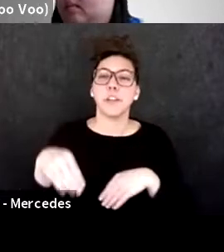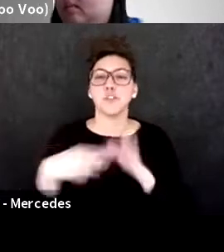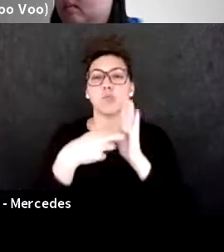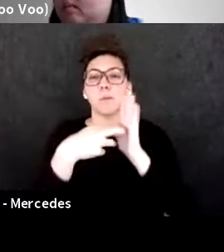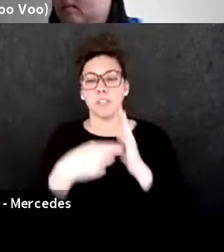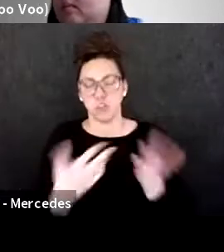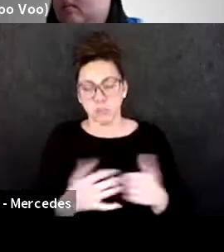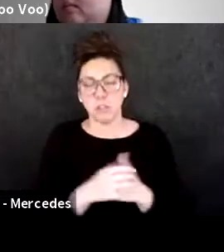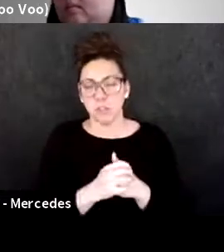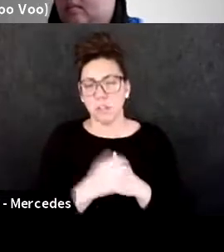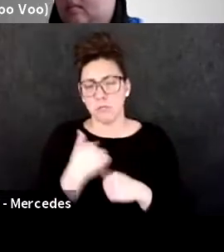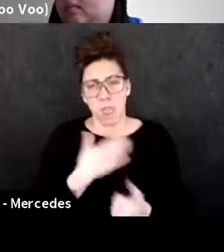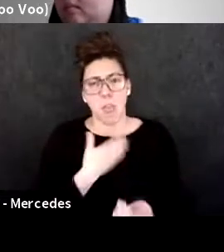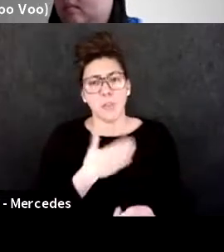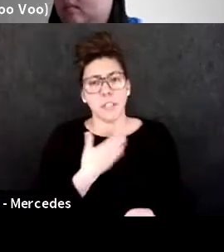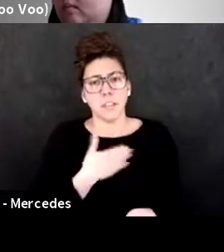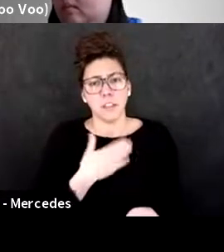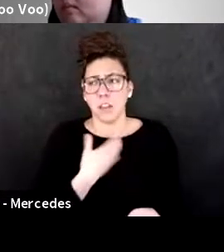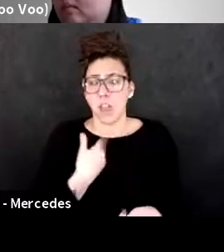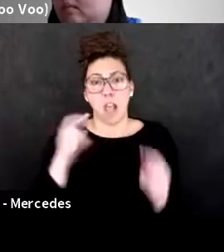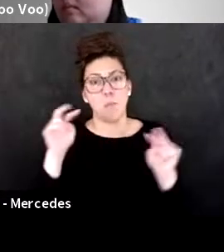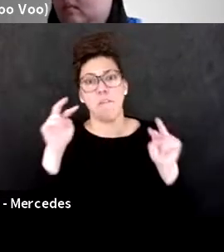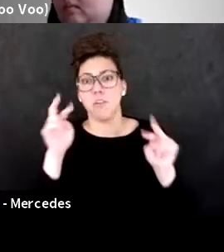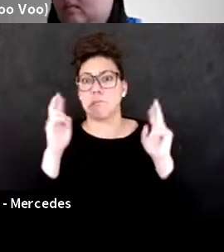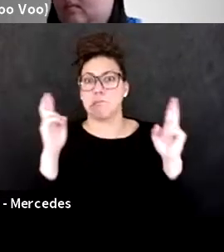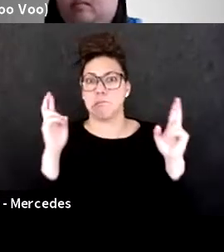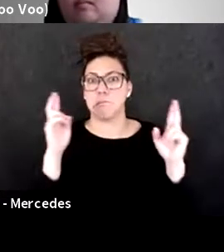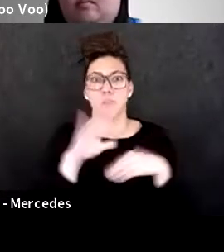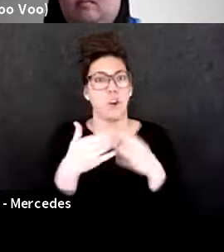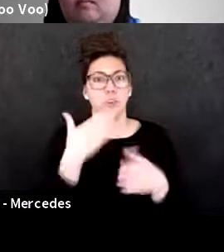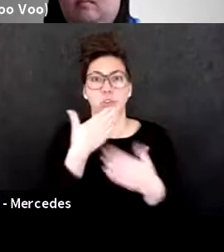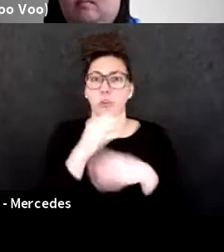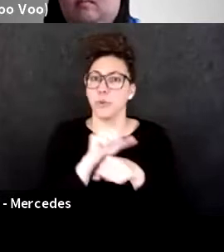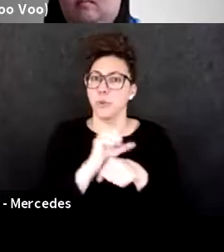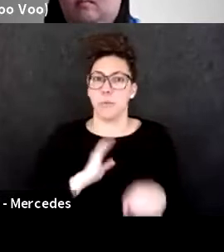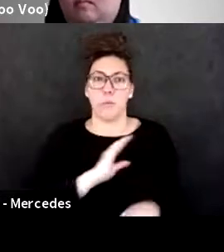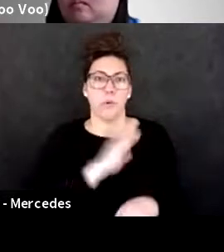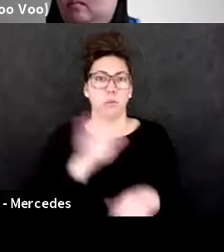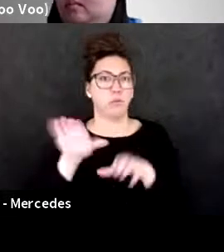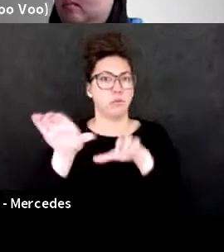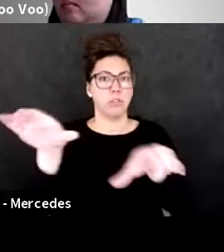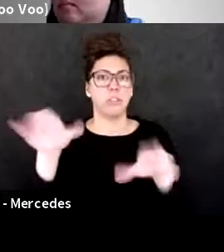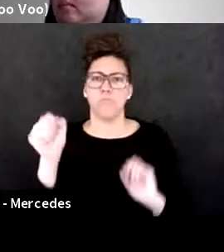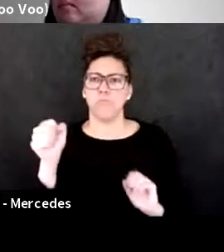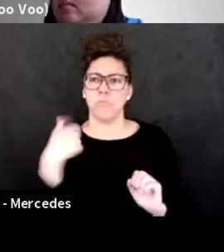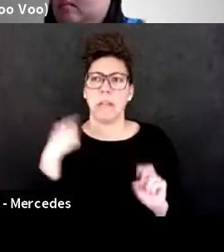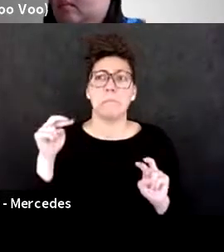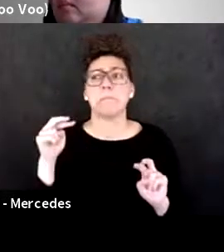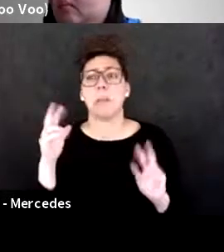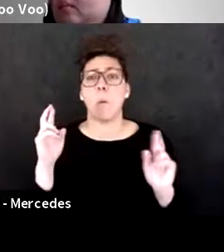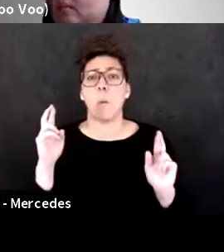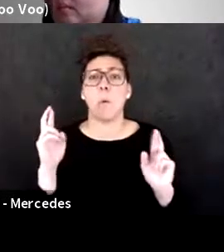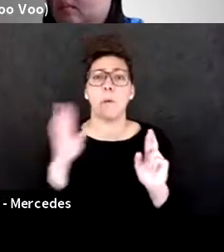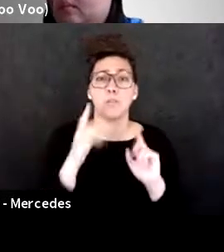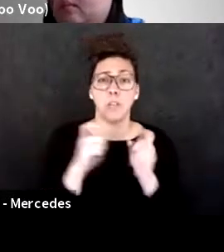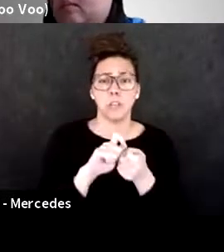I'm glad and I'm hopeful about all the good work that the board is doing. But just something for those of us in